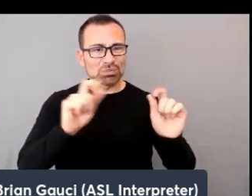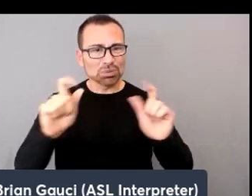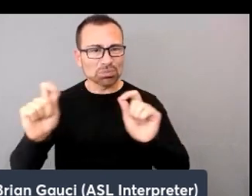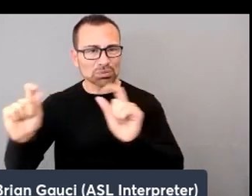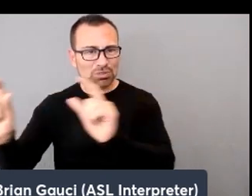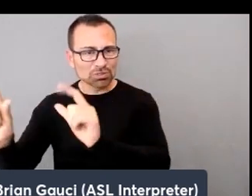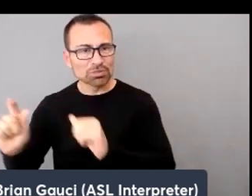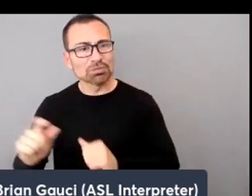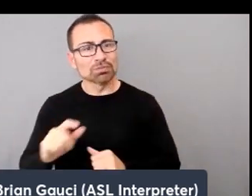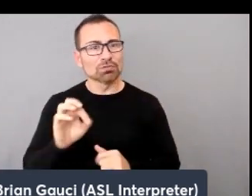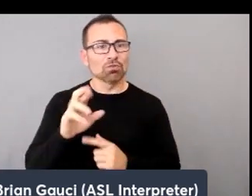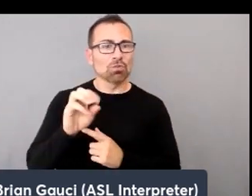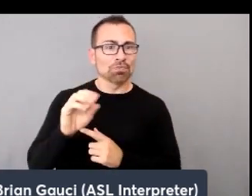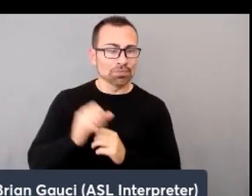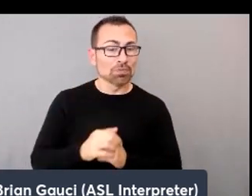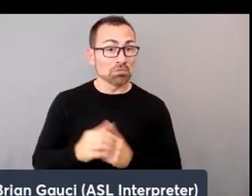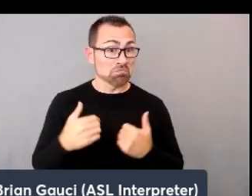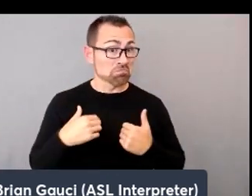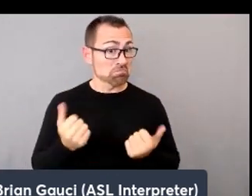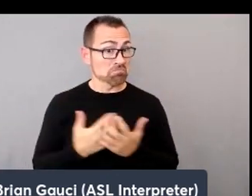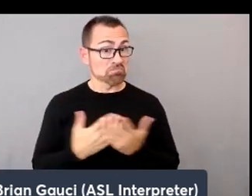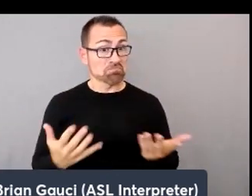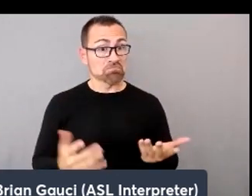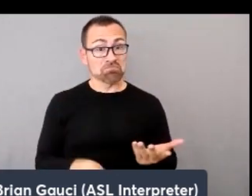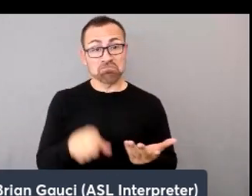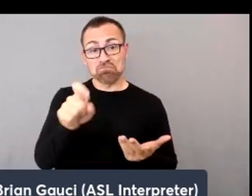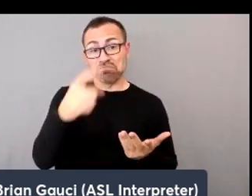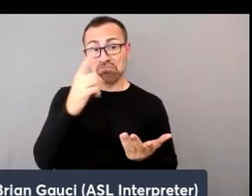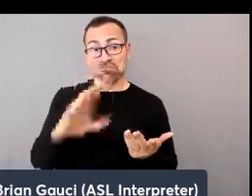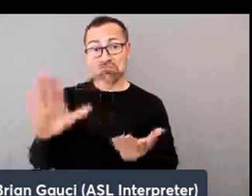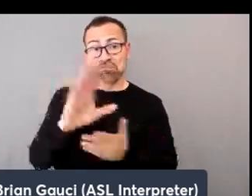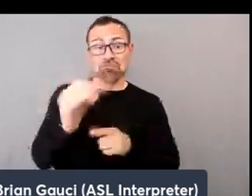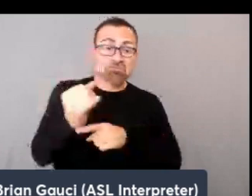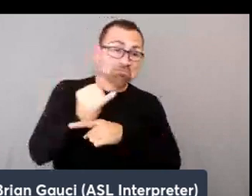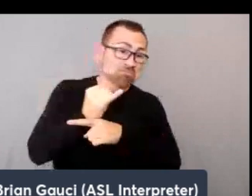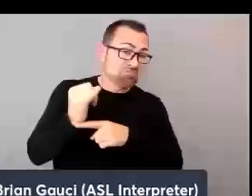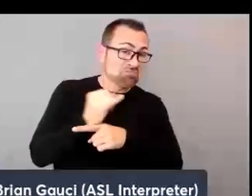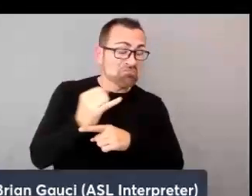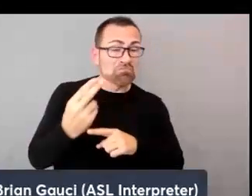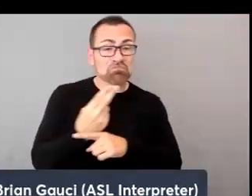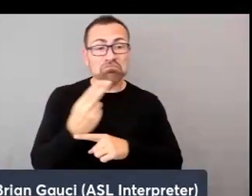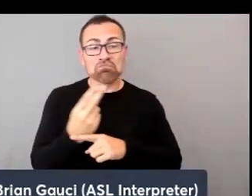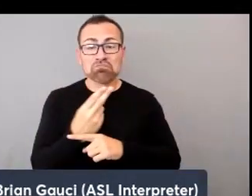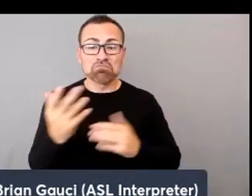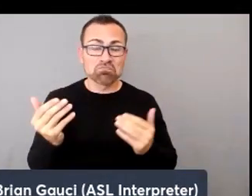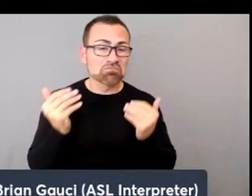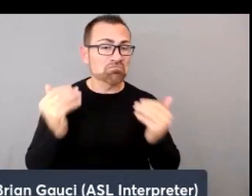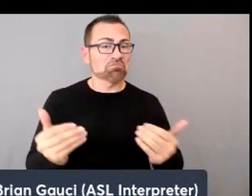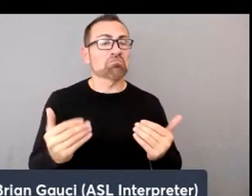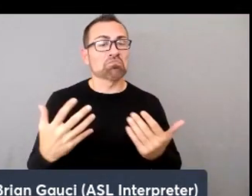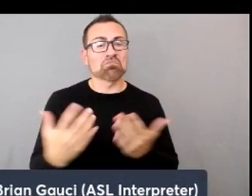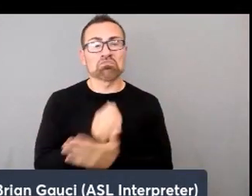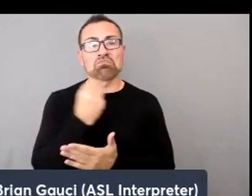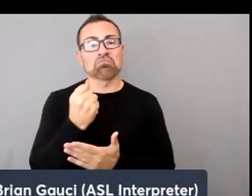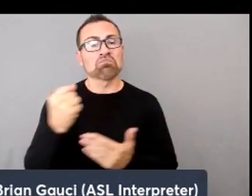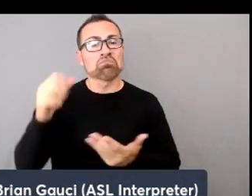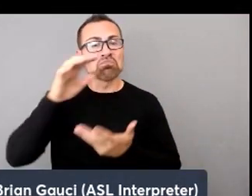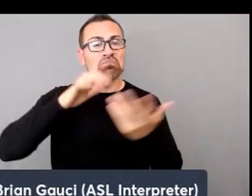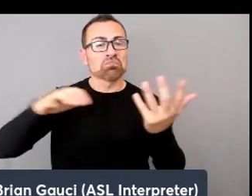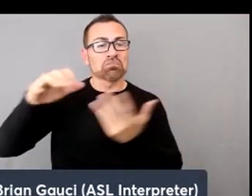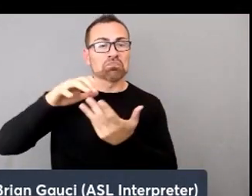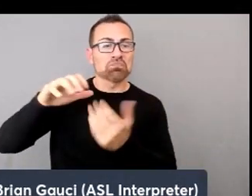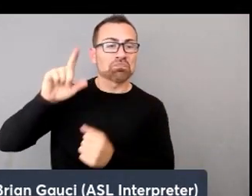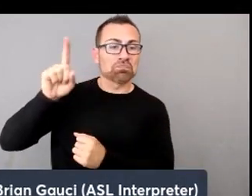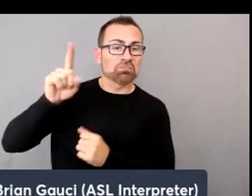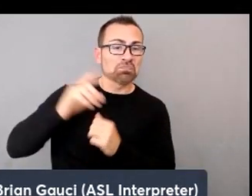so we have everything. You need it for your industrial use case, go and use the cloud, and you need